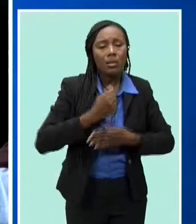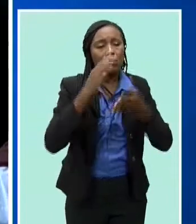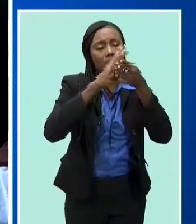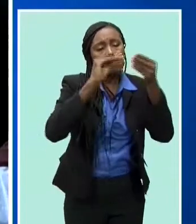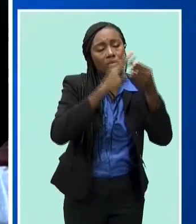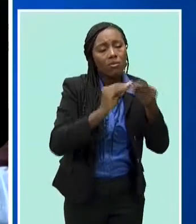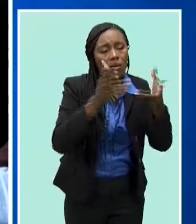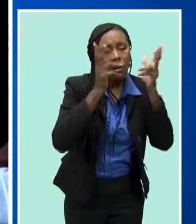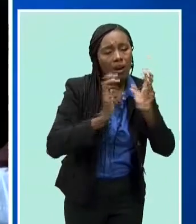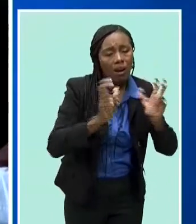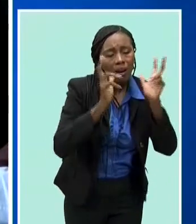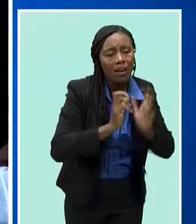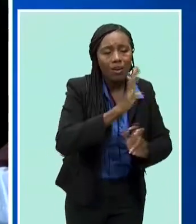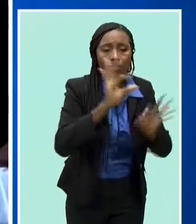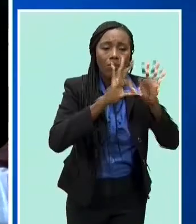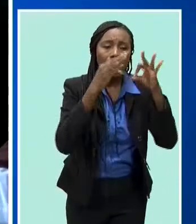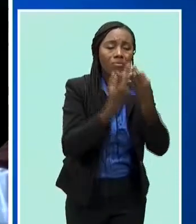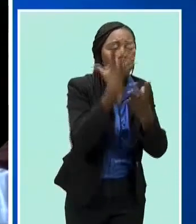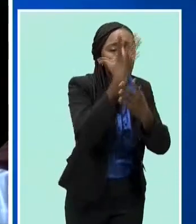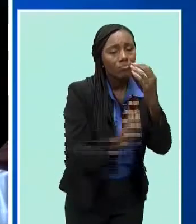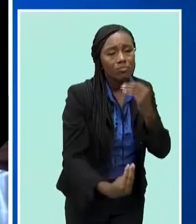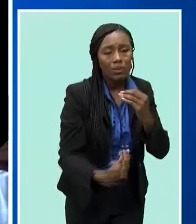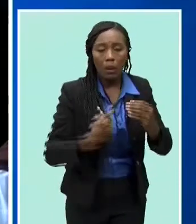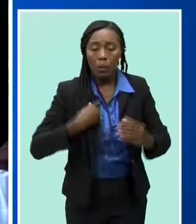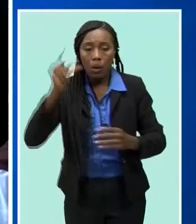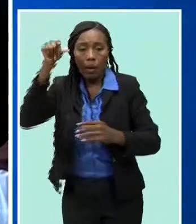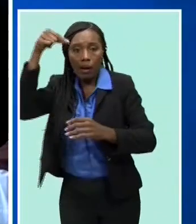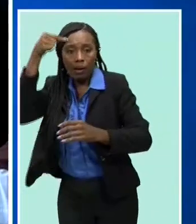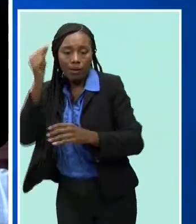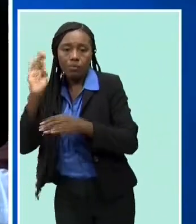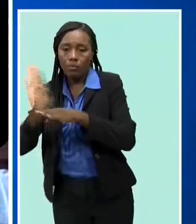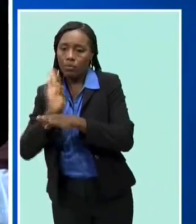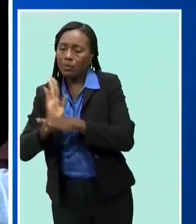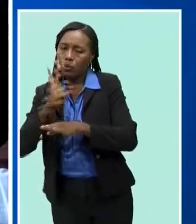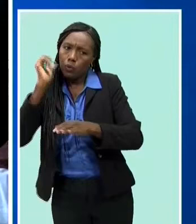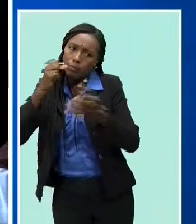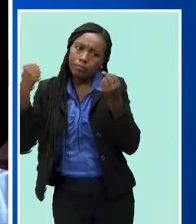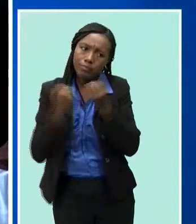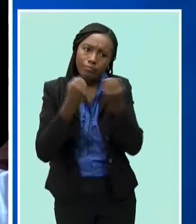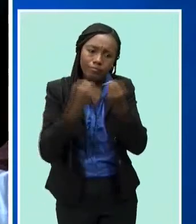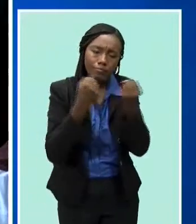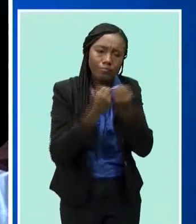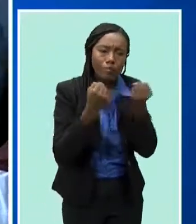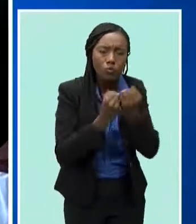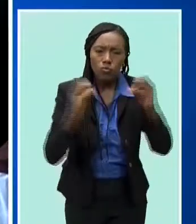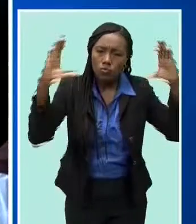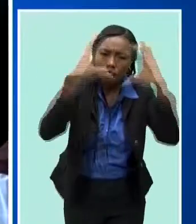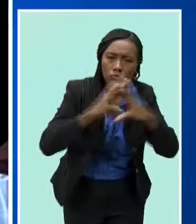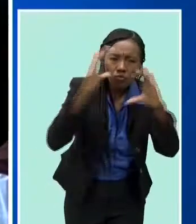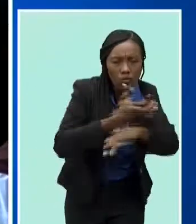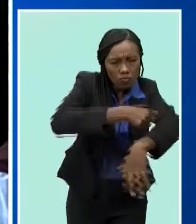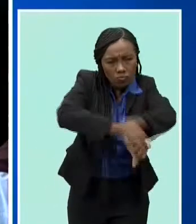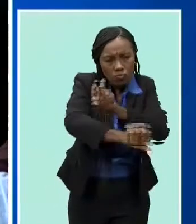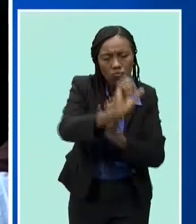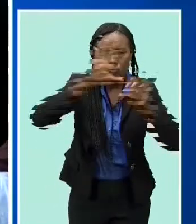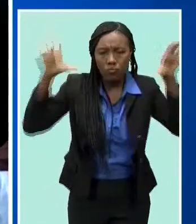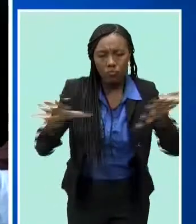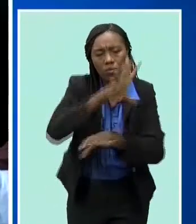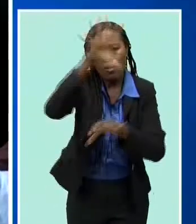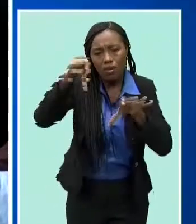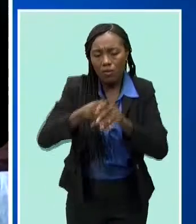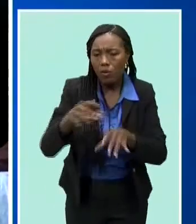the assurance that the government of Barbados will do all that is humanly possible for us to try to find